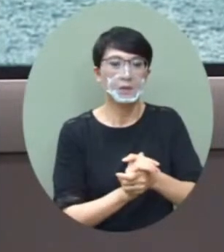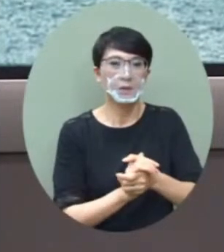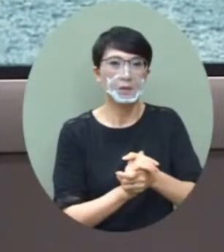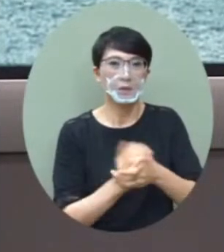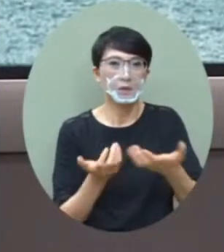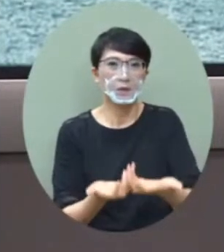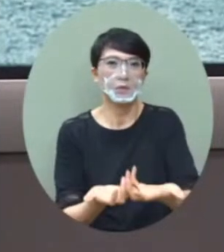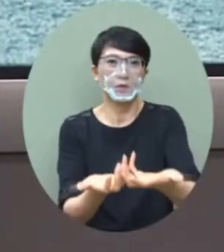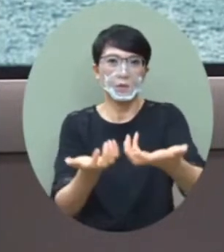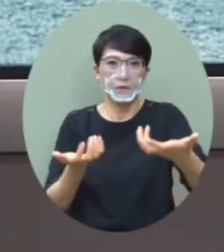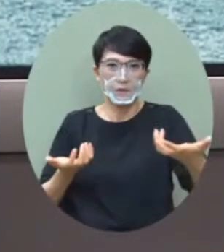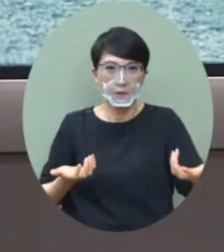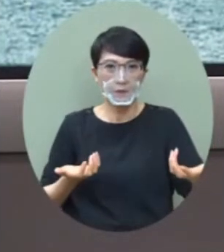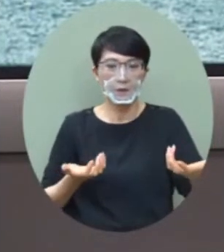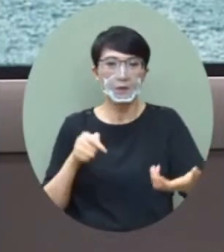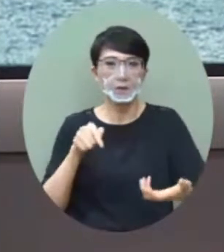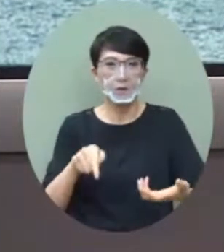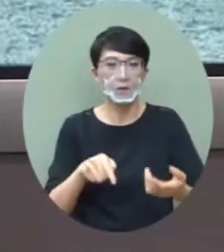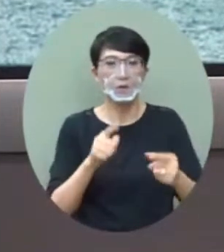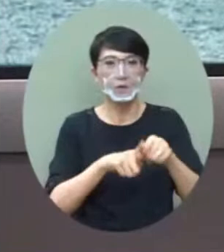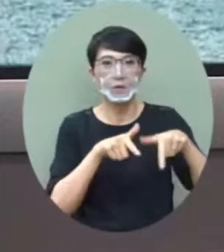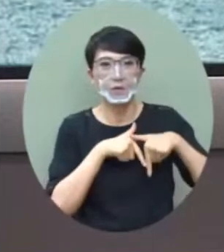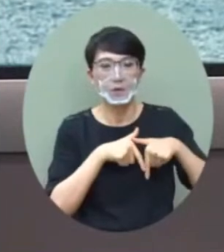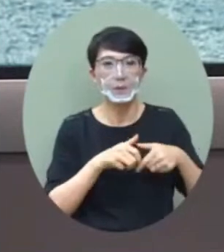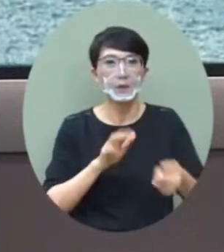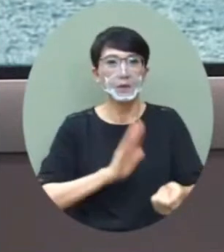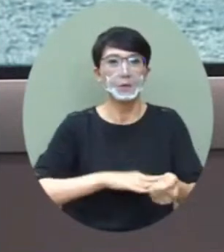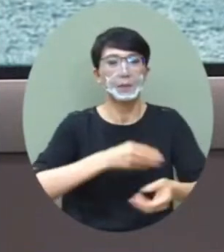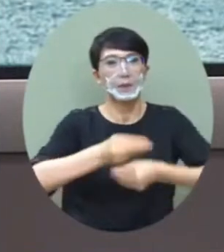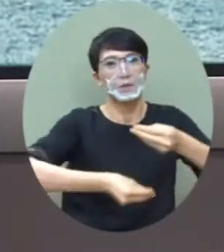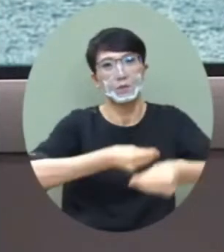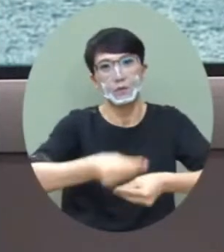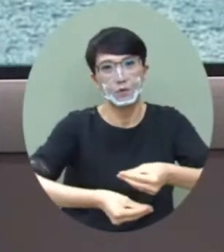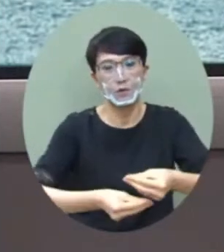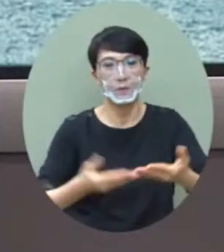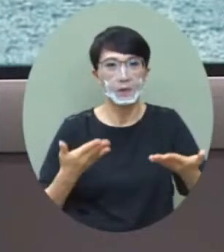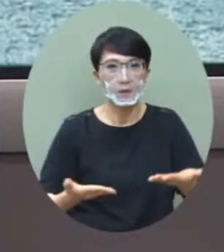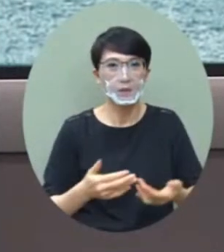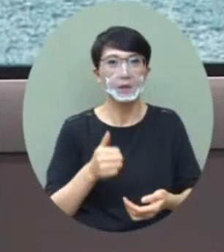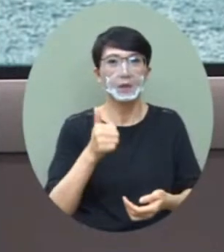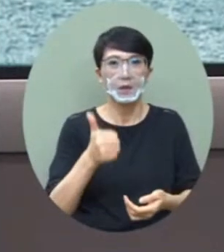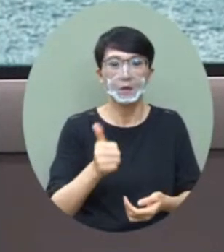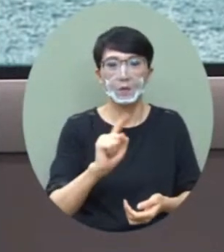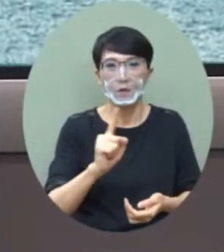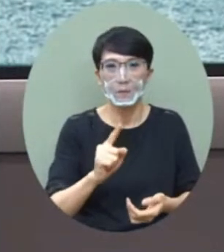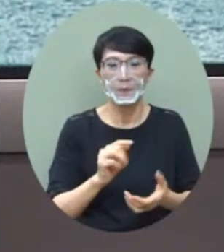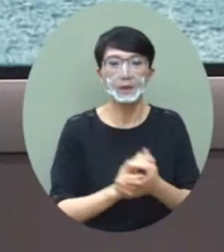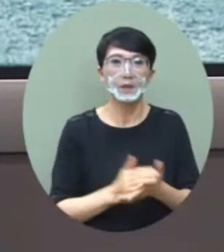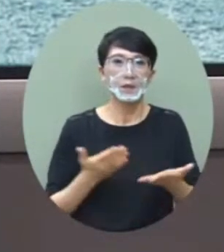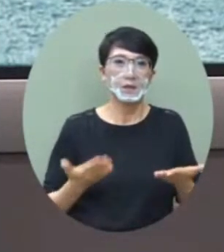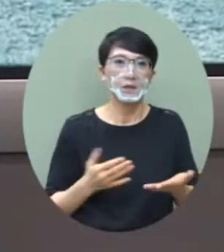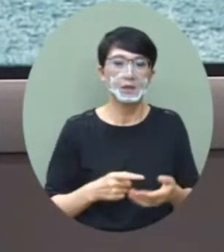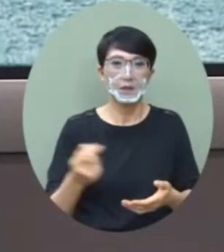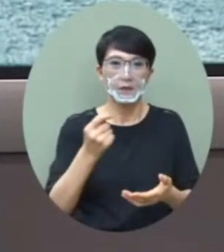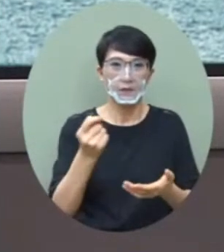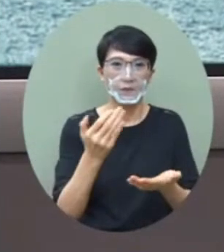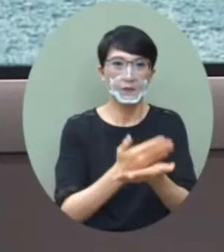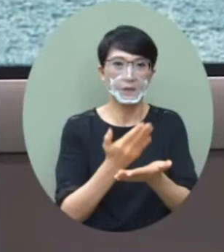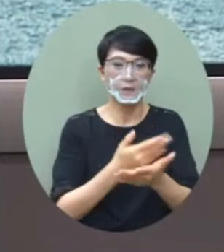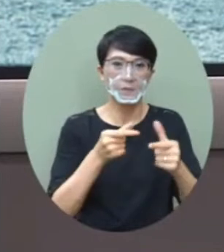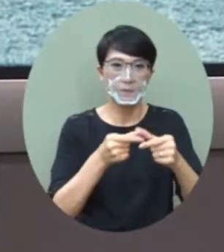once an elder becomes a positive case, he'll have to be removed.